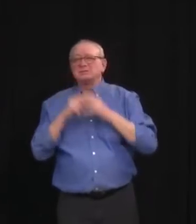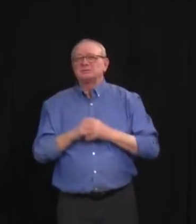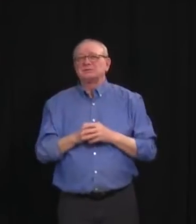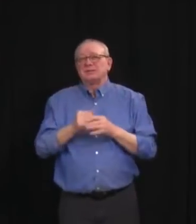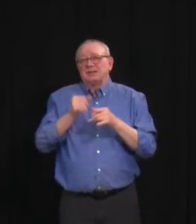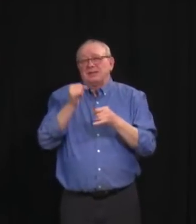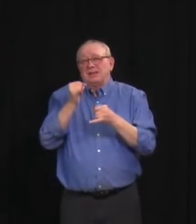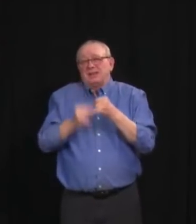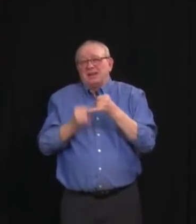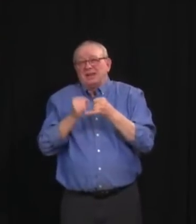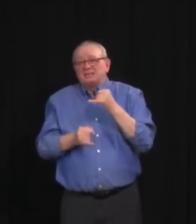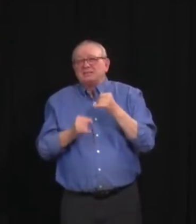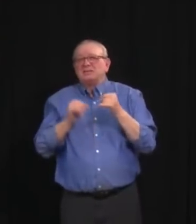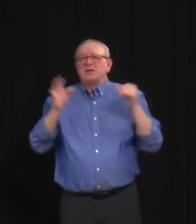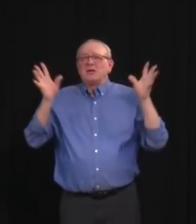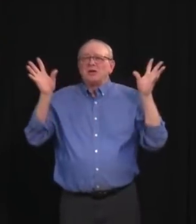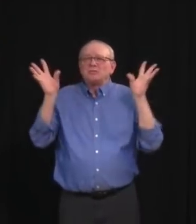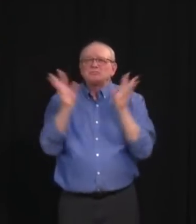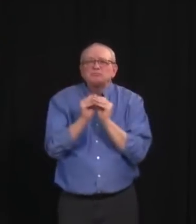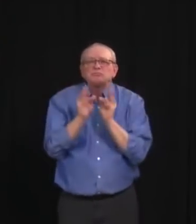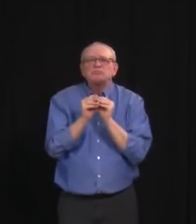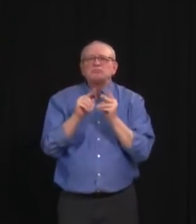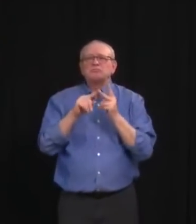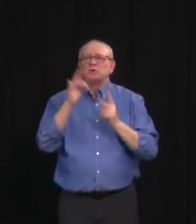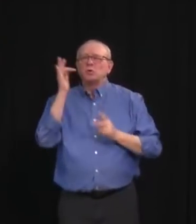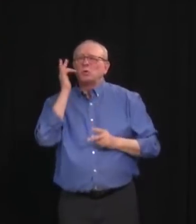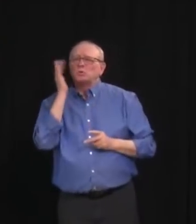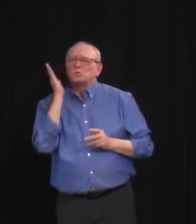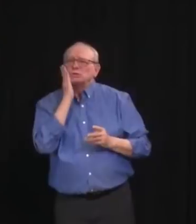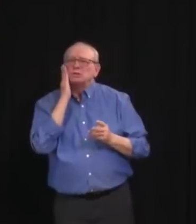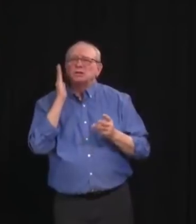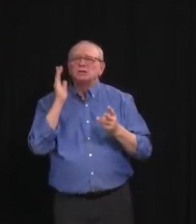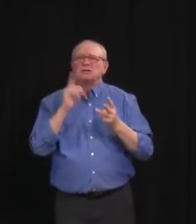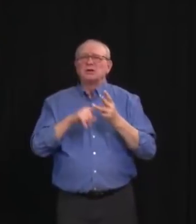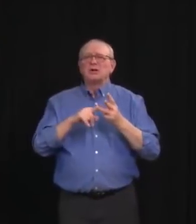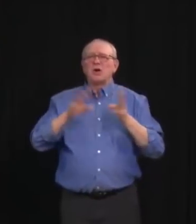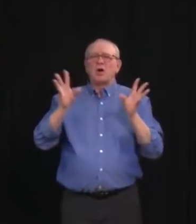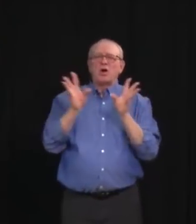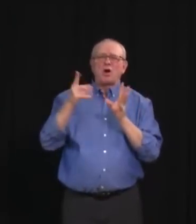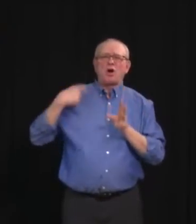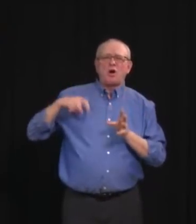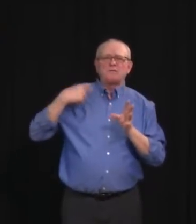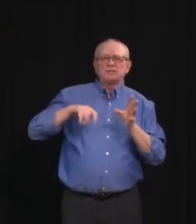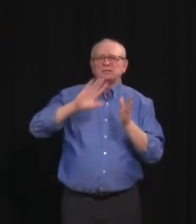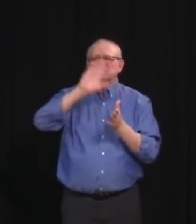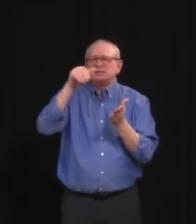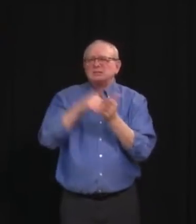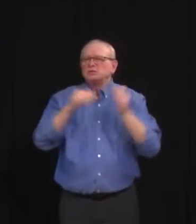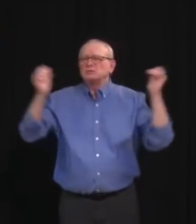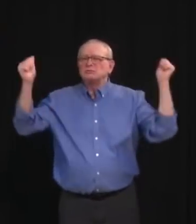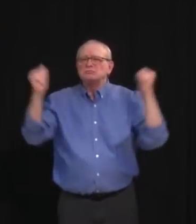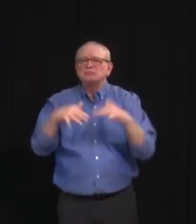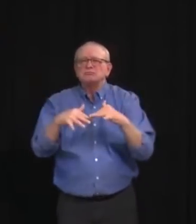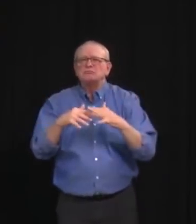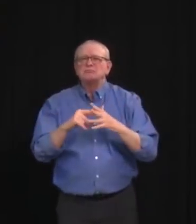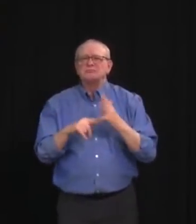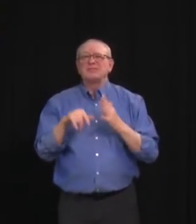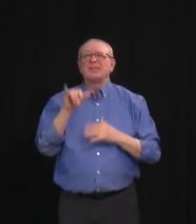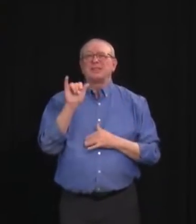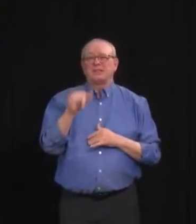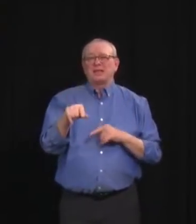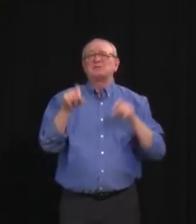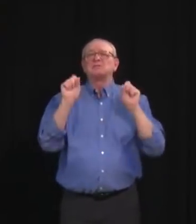now open for all of the activities that are permitted under Steps 1 and Step 2. That